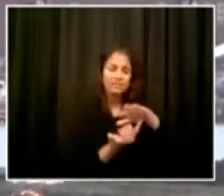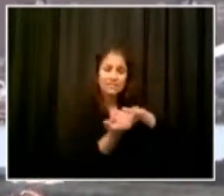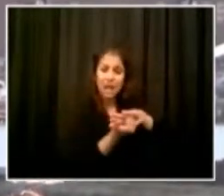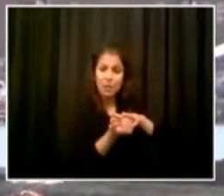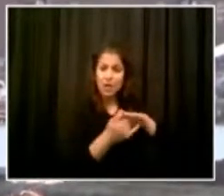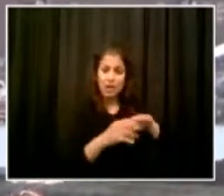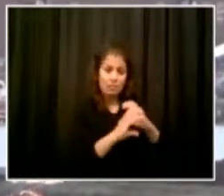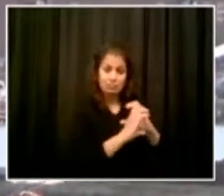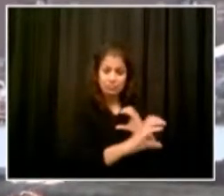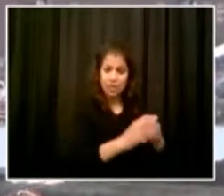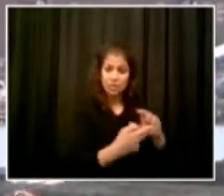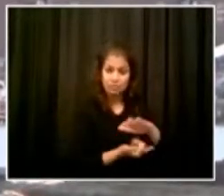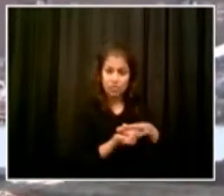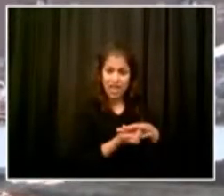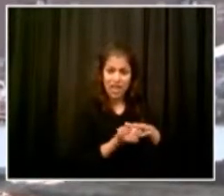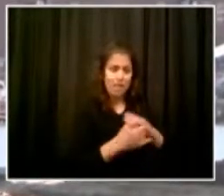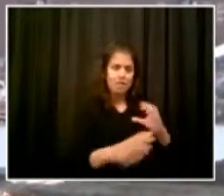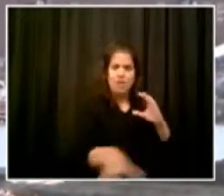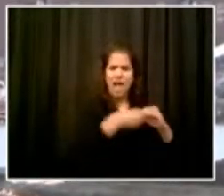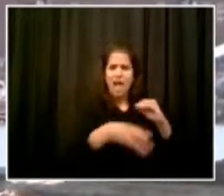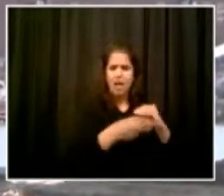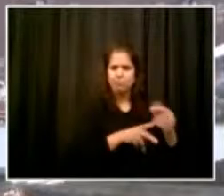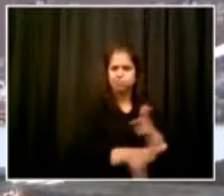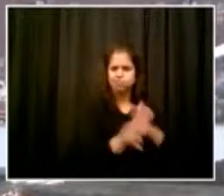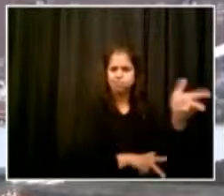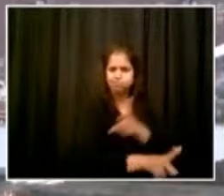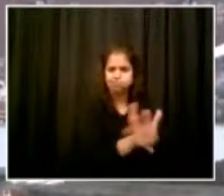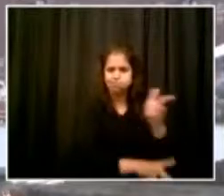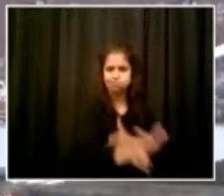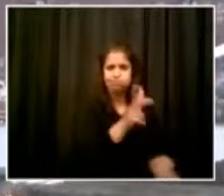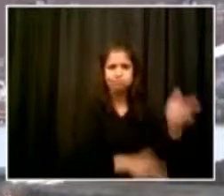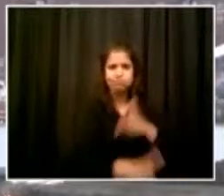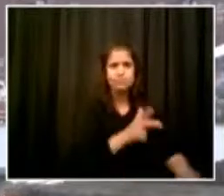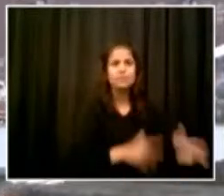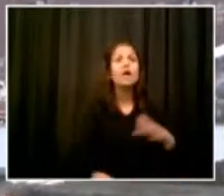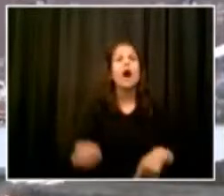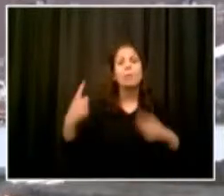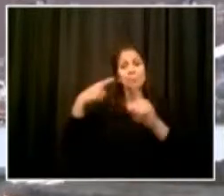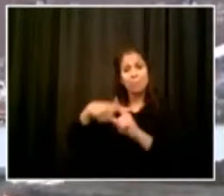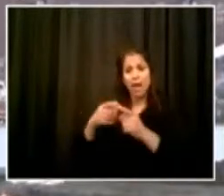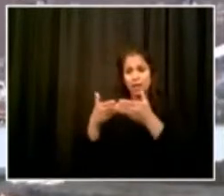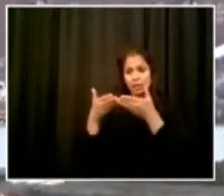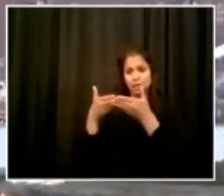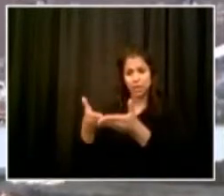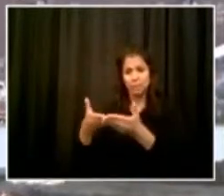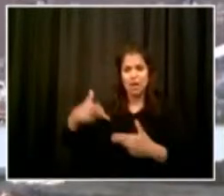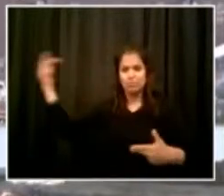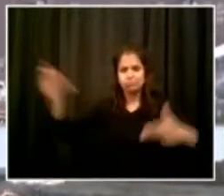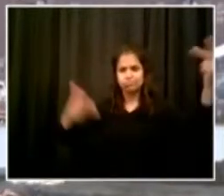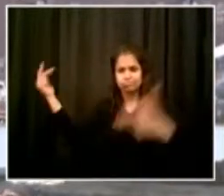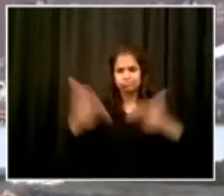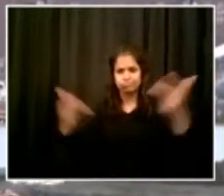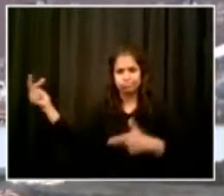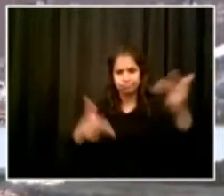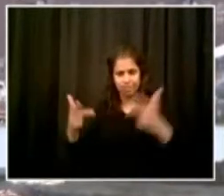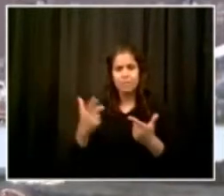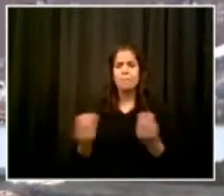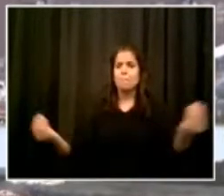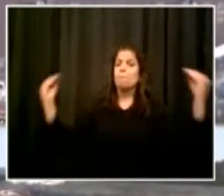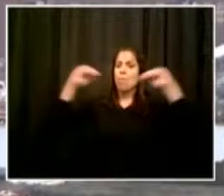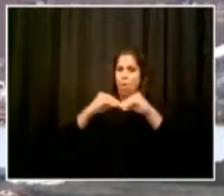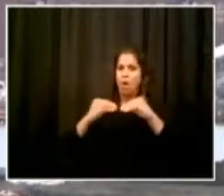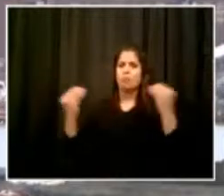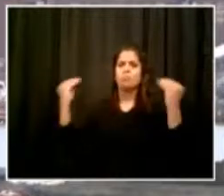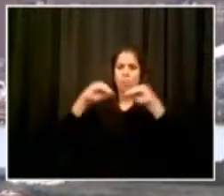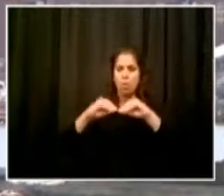We want today to be a really strong start, and then people are going to watch. And I've talked to a lot of people these last few days. When I've been out in neighborhoods, they